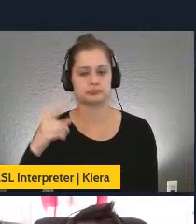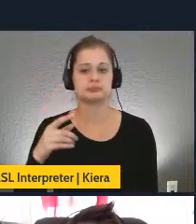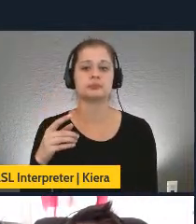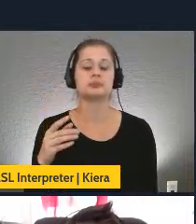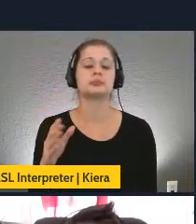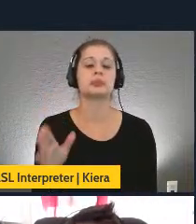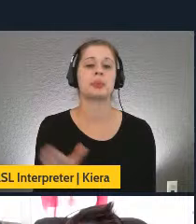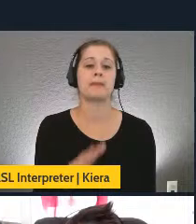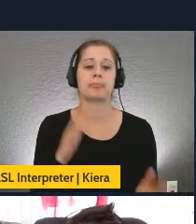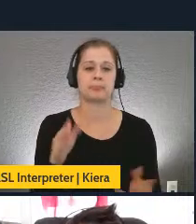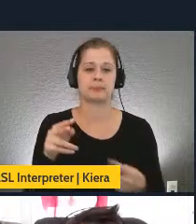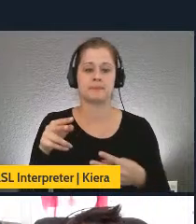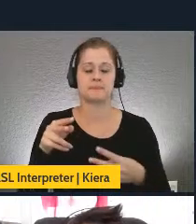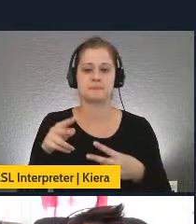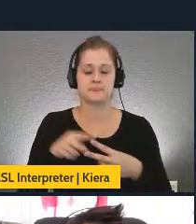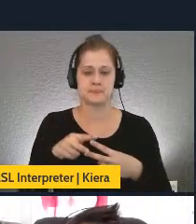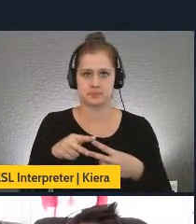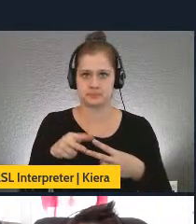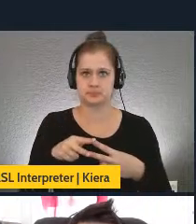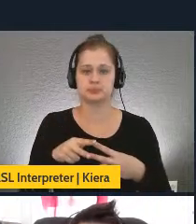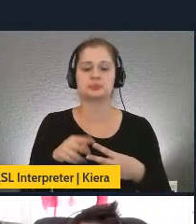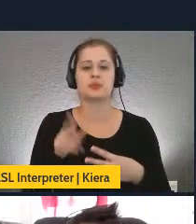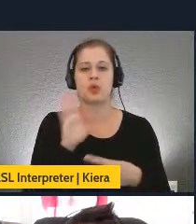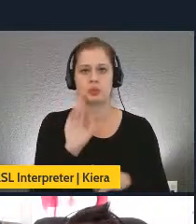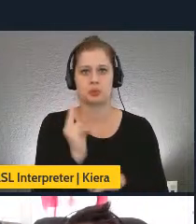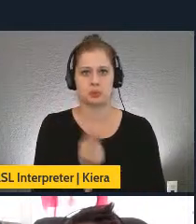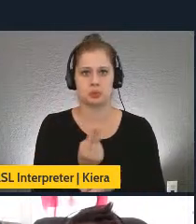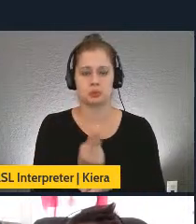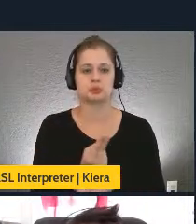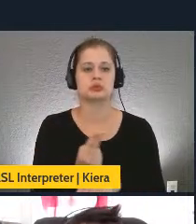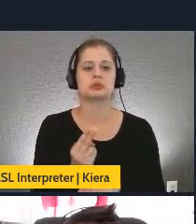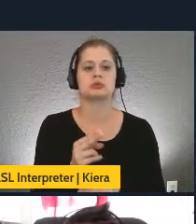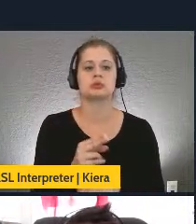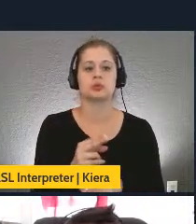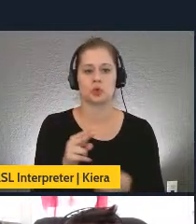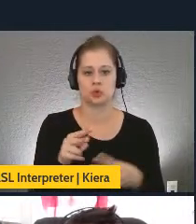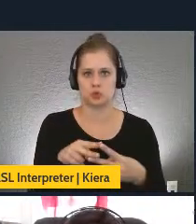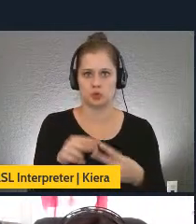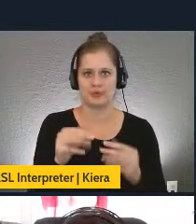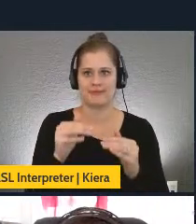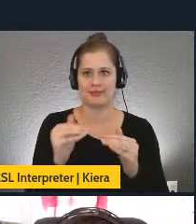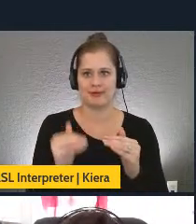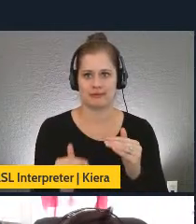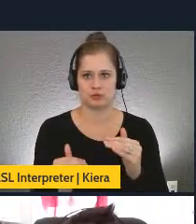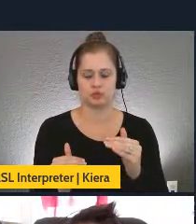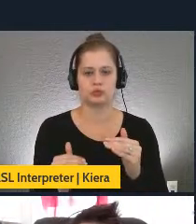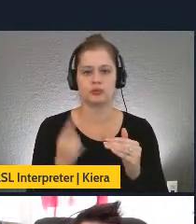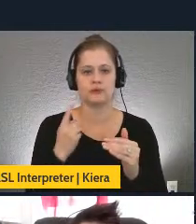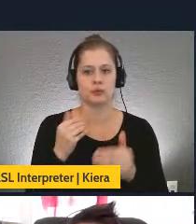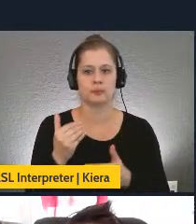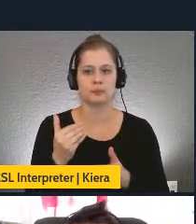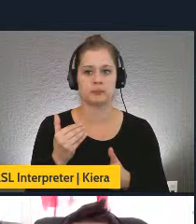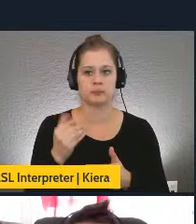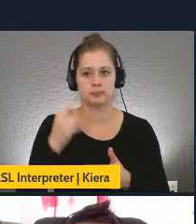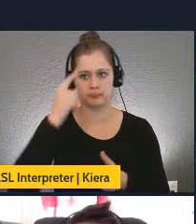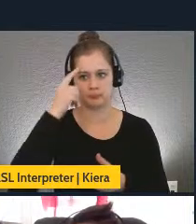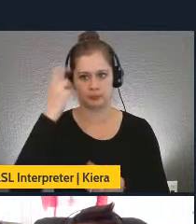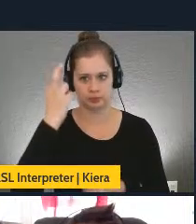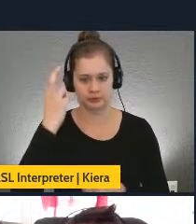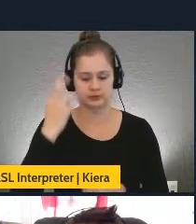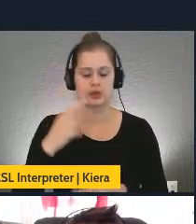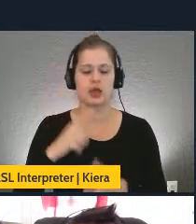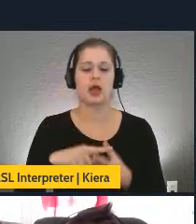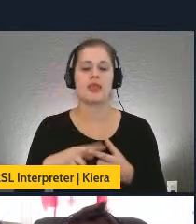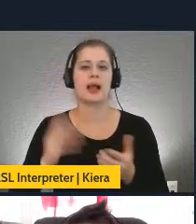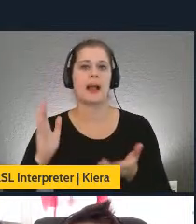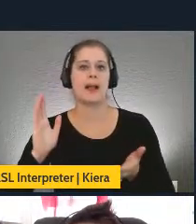tools that we evaluated to use at TrueLayer for this purpose, and then a comparison between